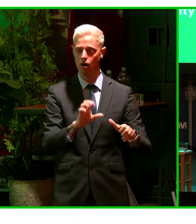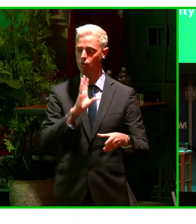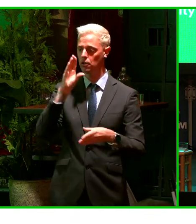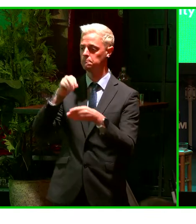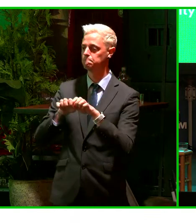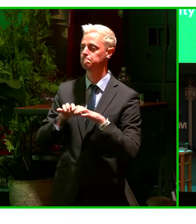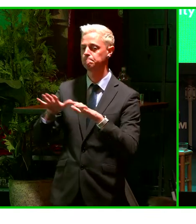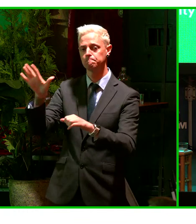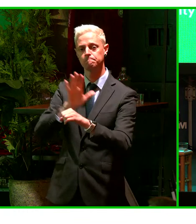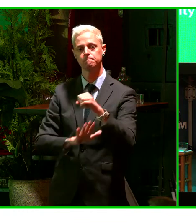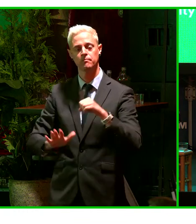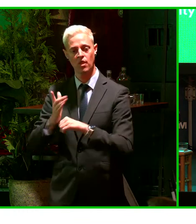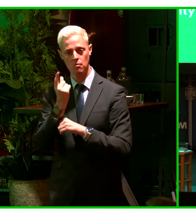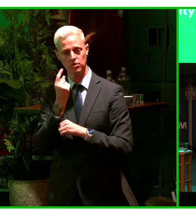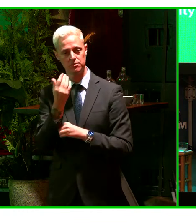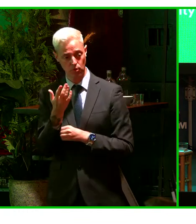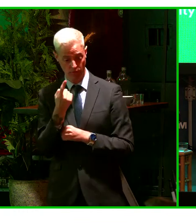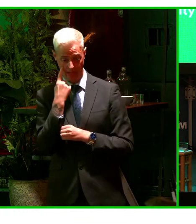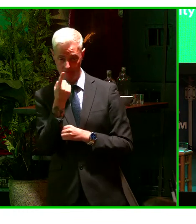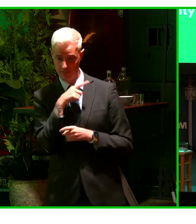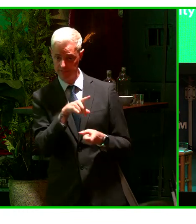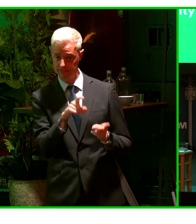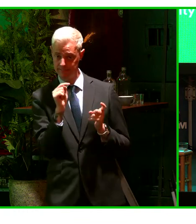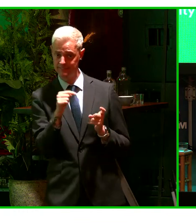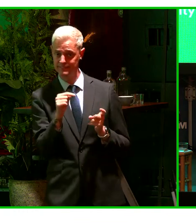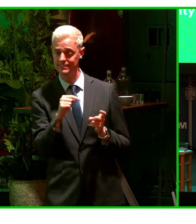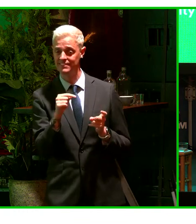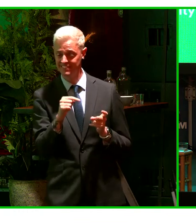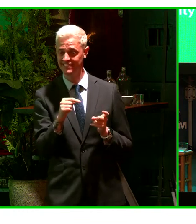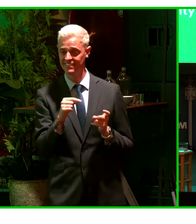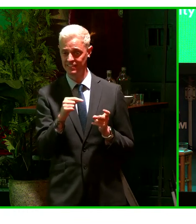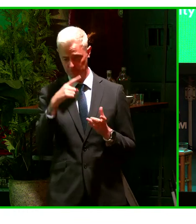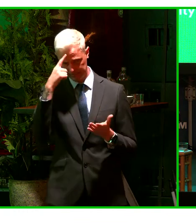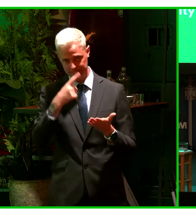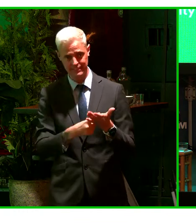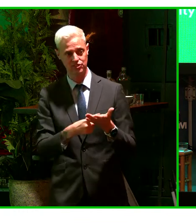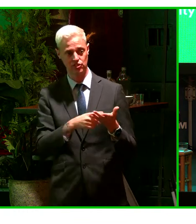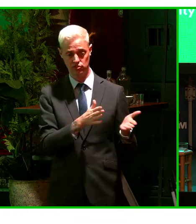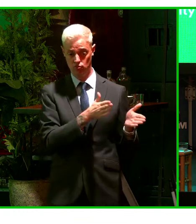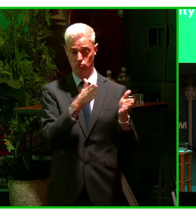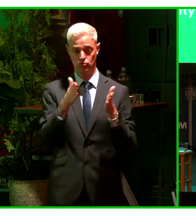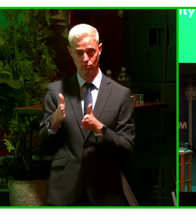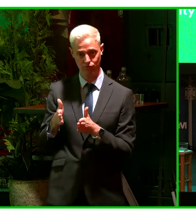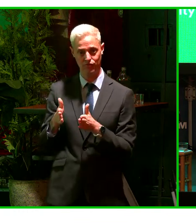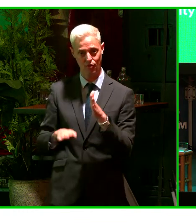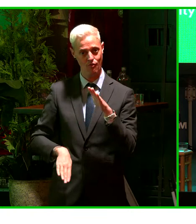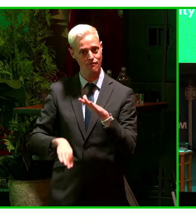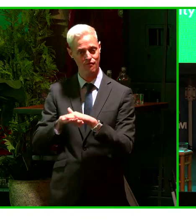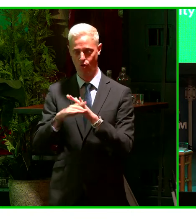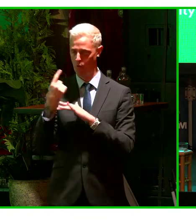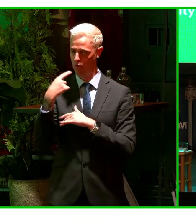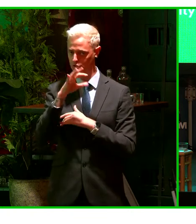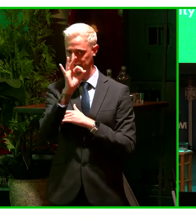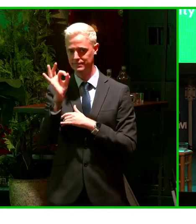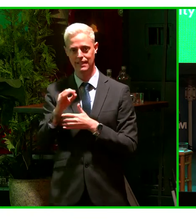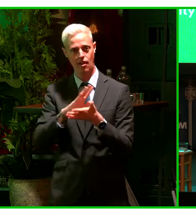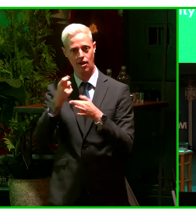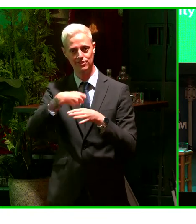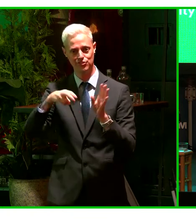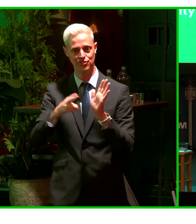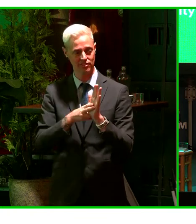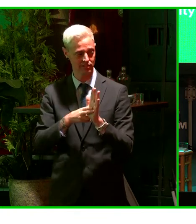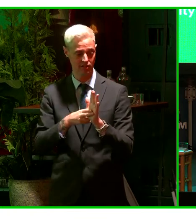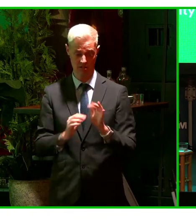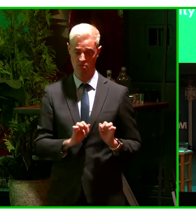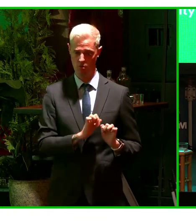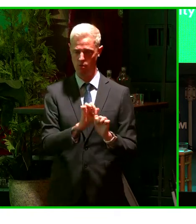and the HSE with all the evidence that it needs to make around the consumer transition, so really putting people at the heart of all of that in order